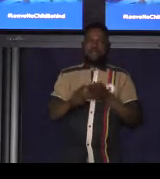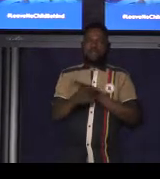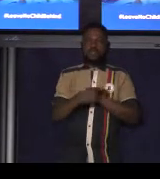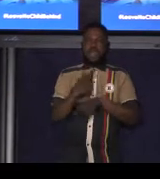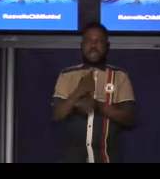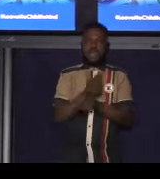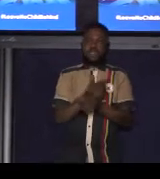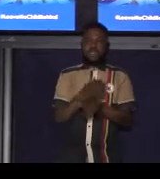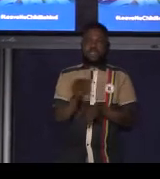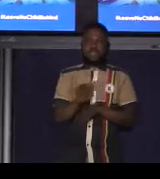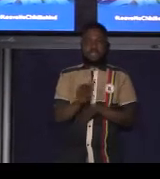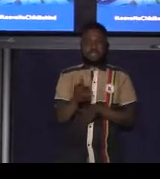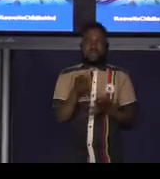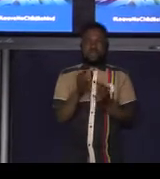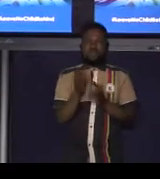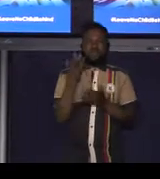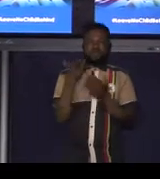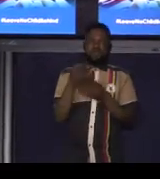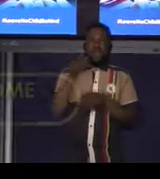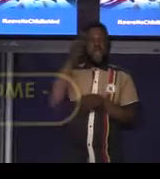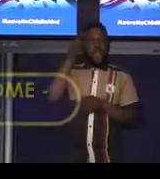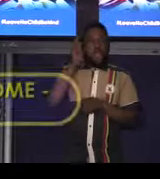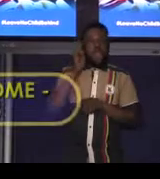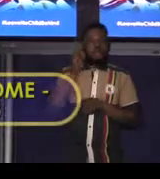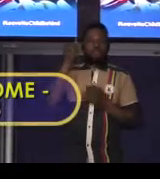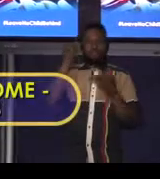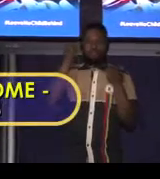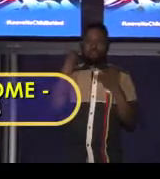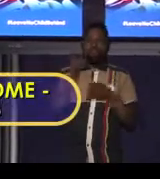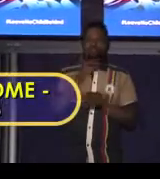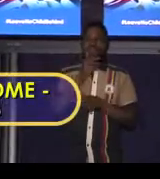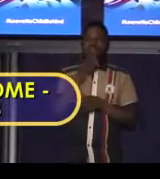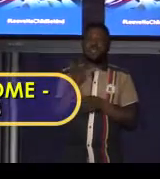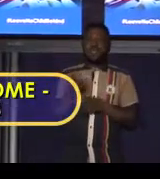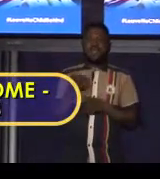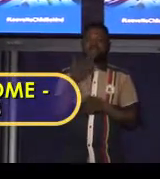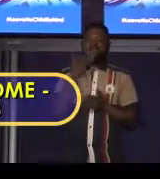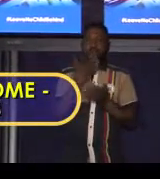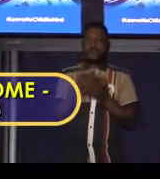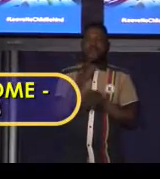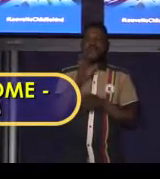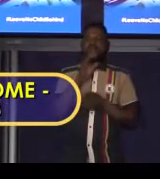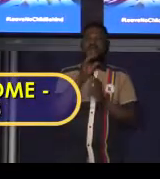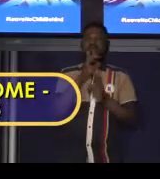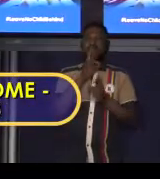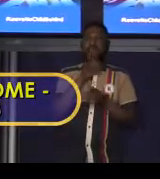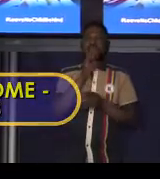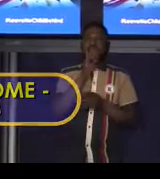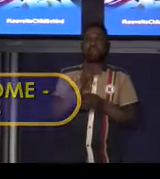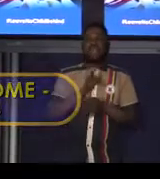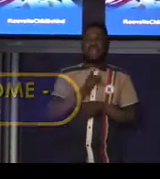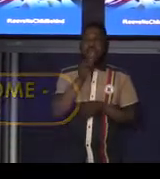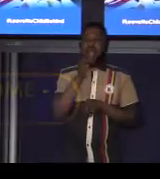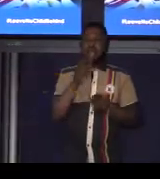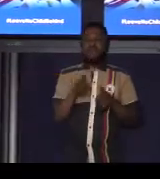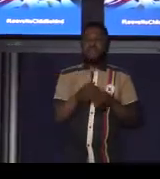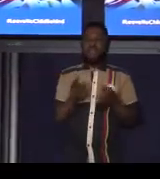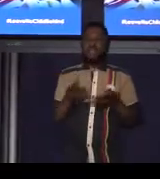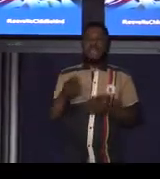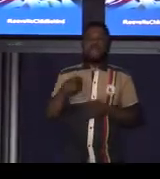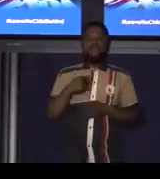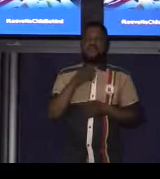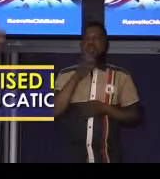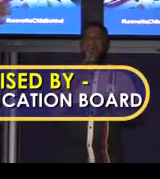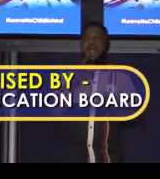open today's lesson the way we've been doing. Uncle Popo is here. Good. Your response is, I am also